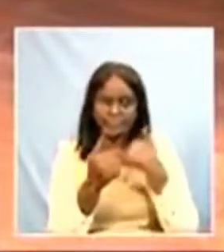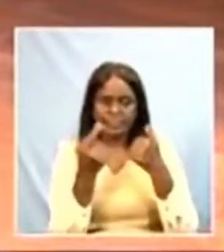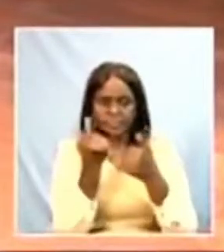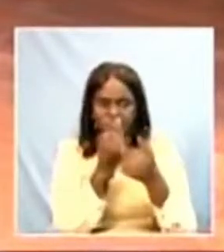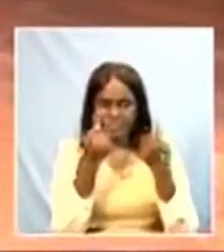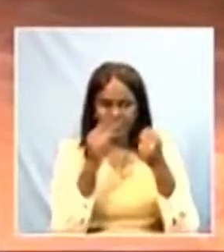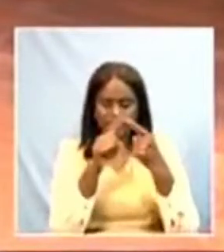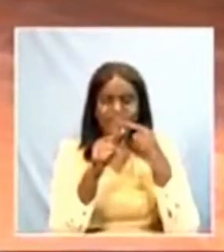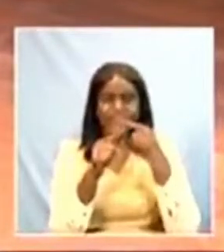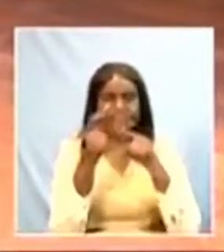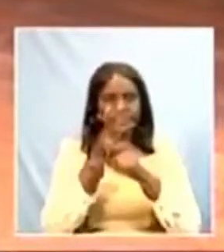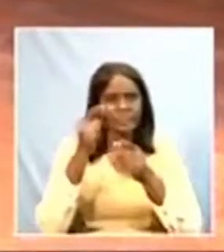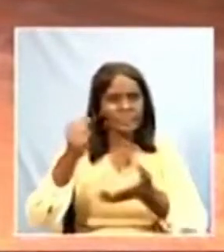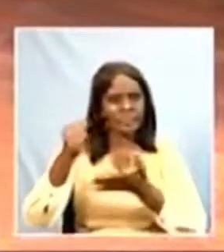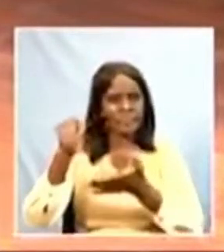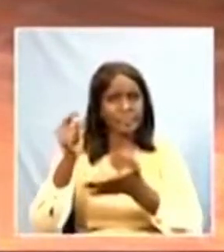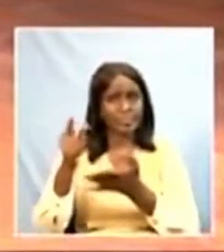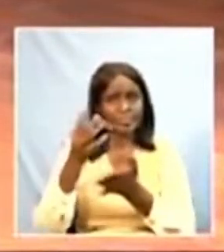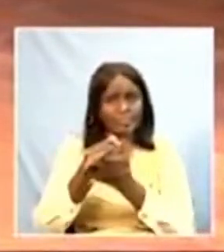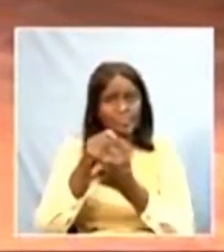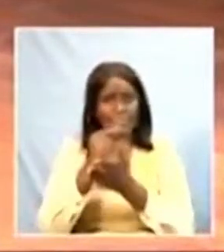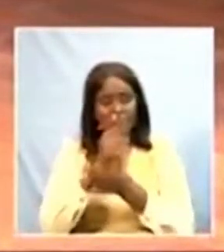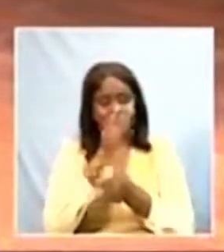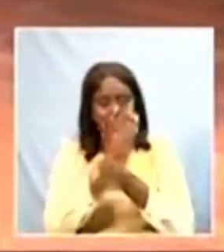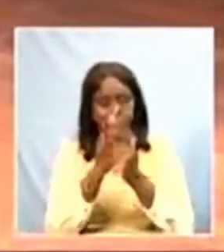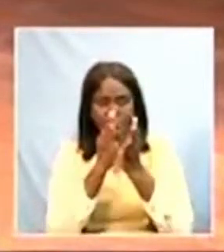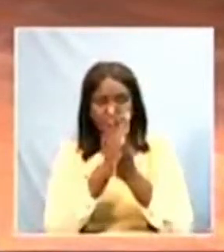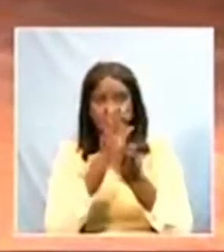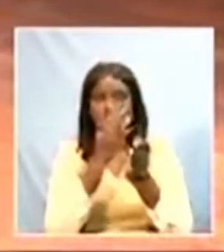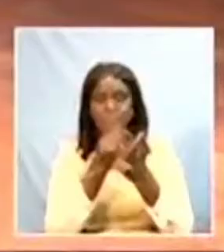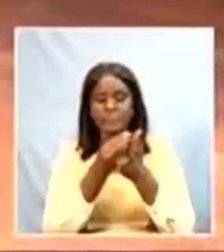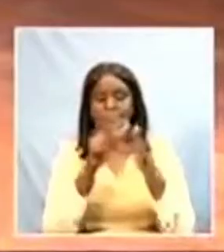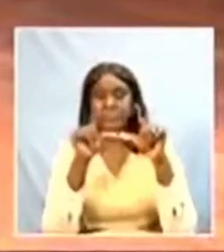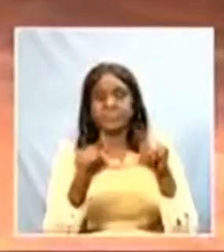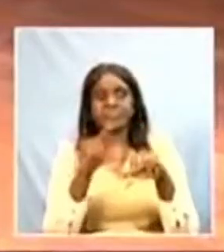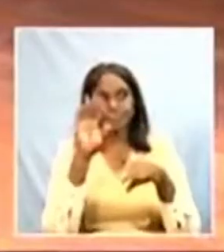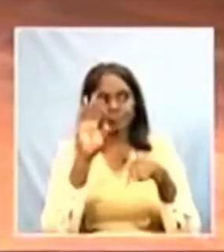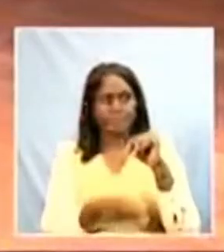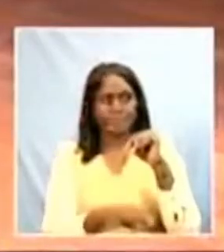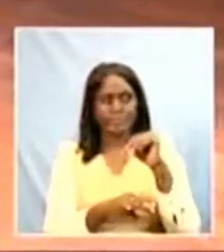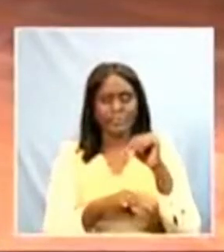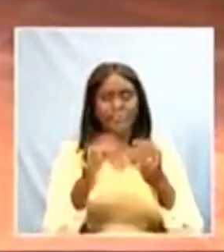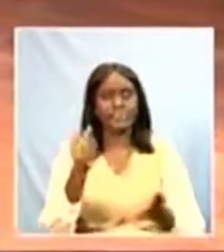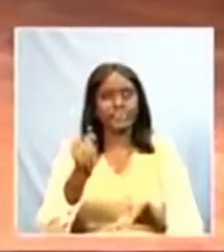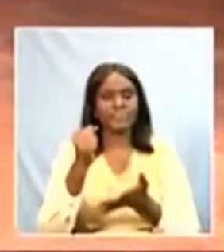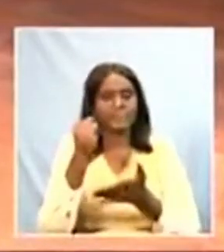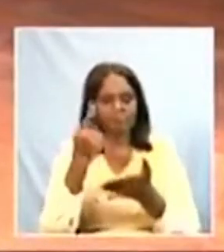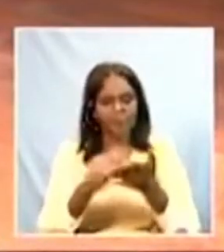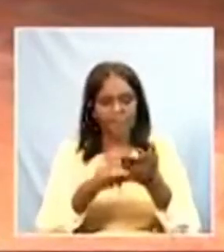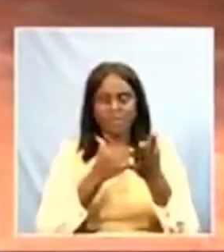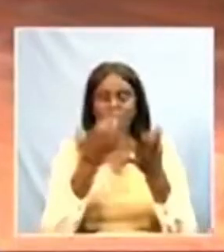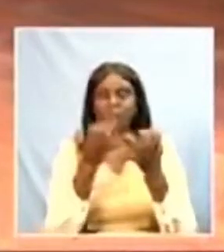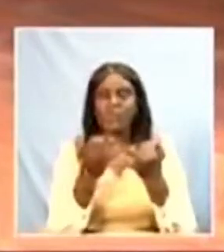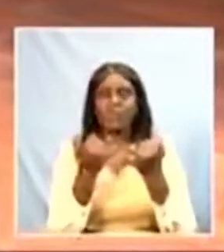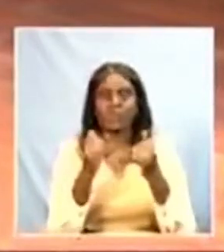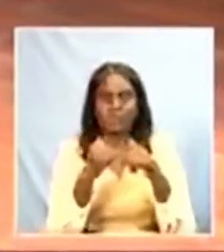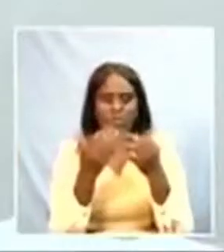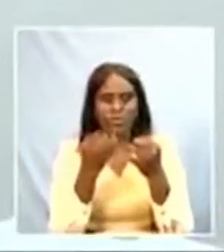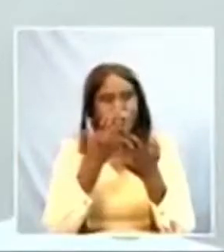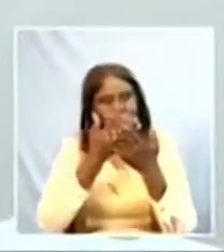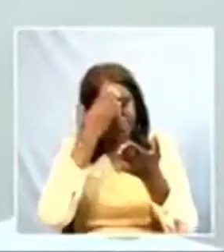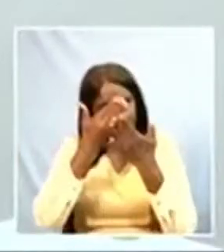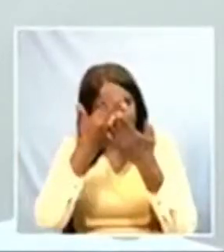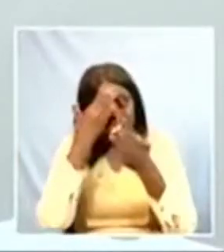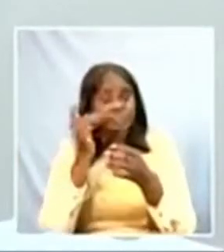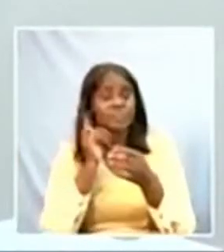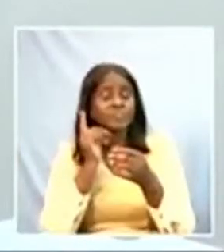trying to say is from the budgeted amount, the contract sum was lower than the budgeted. That's what we want. As we want to learn from